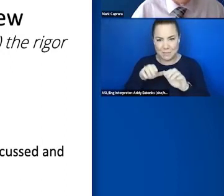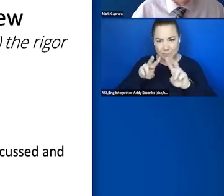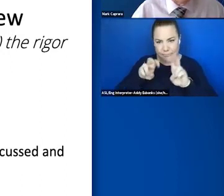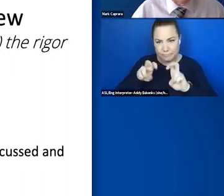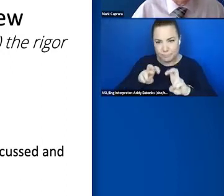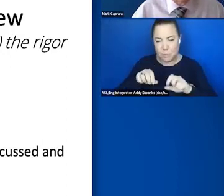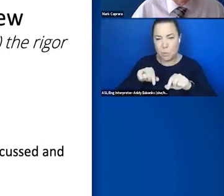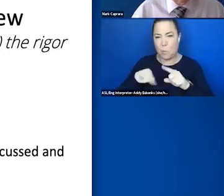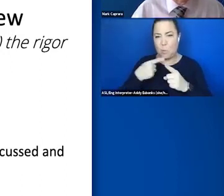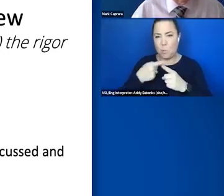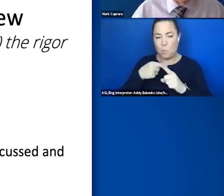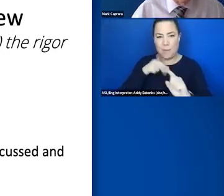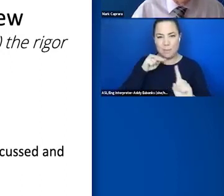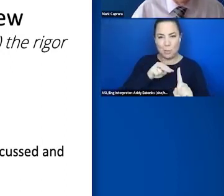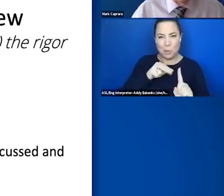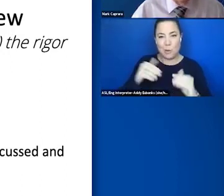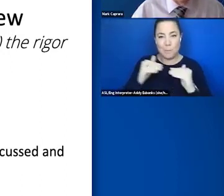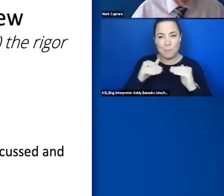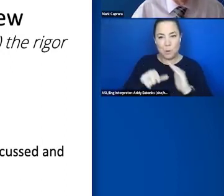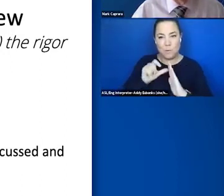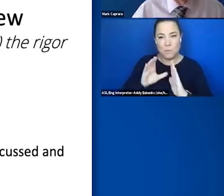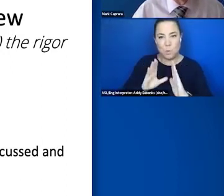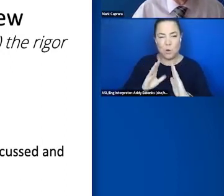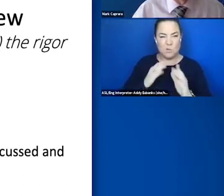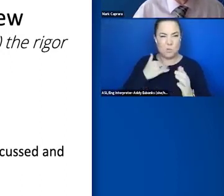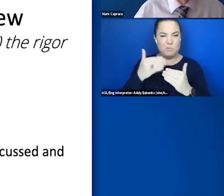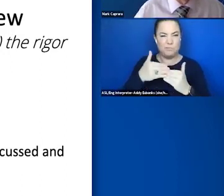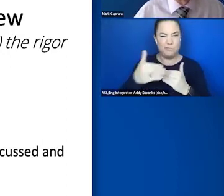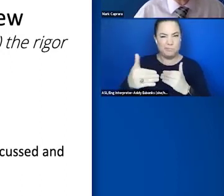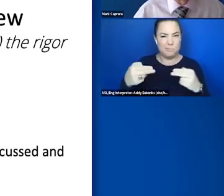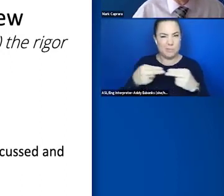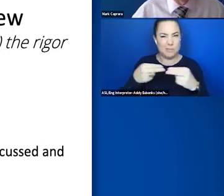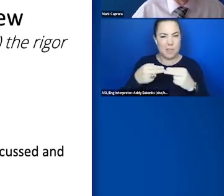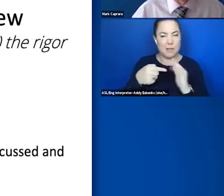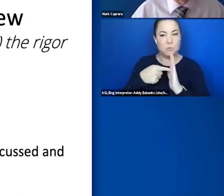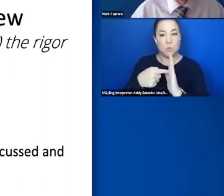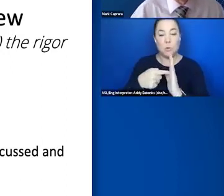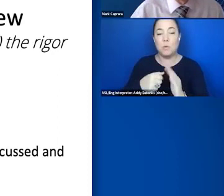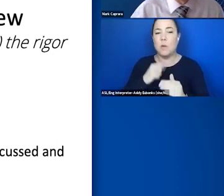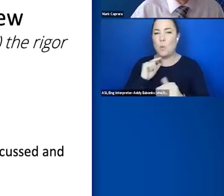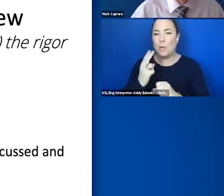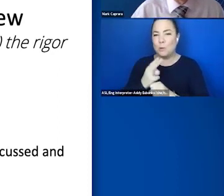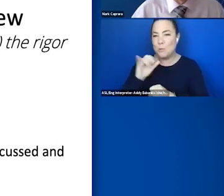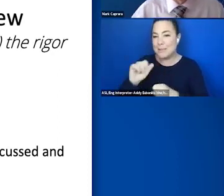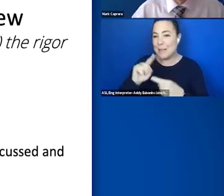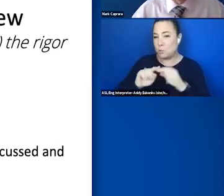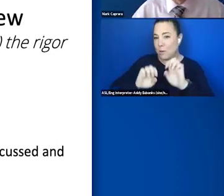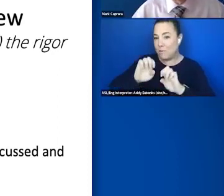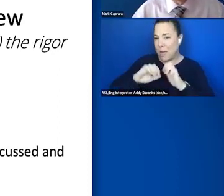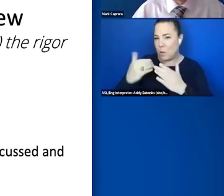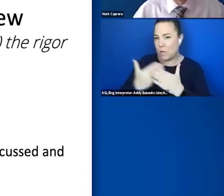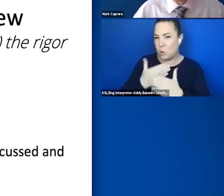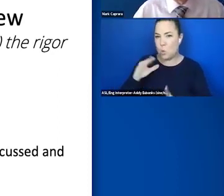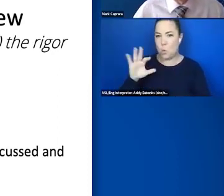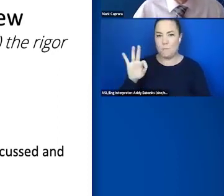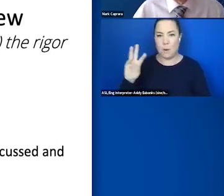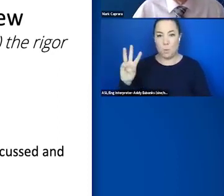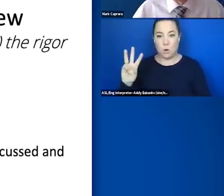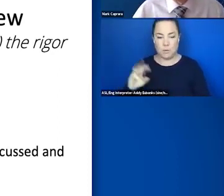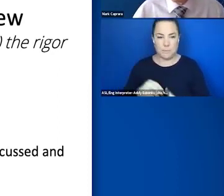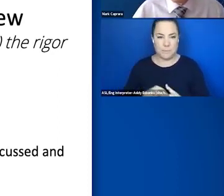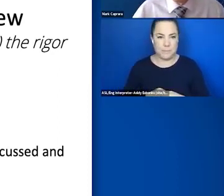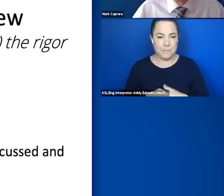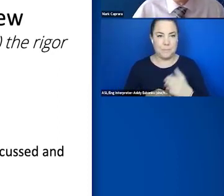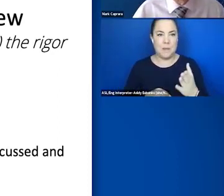new framework. So SROs and leadership will continue to monitor critiques and meeting discussions, trends, positive